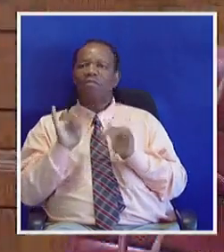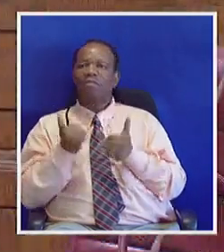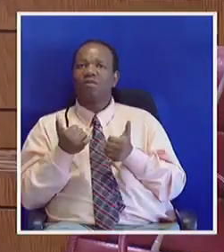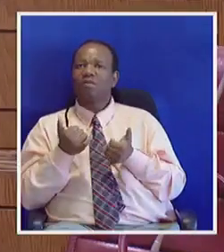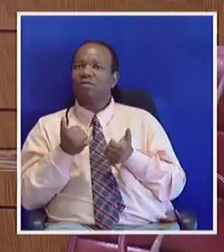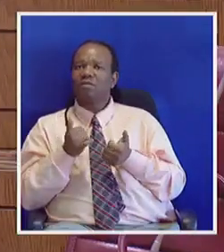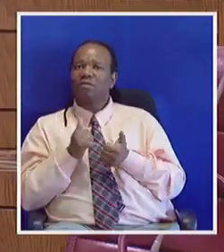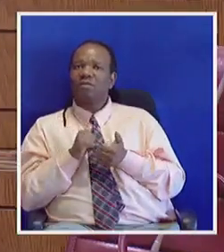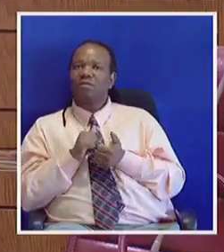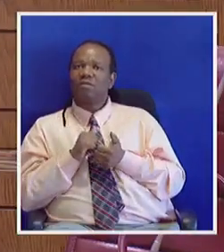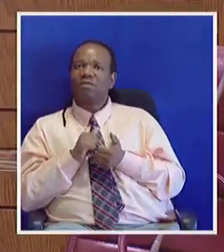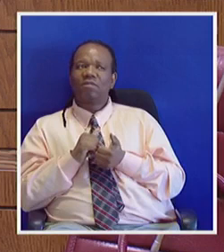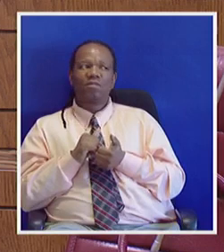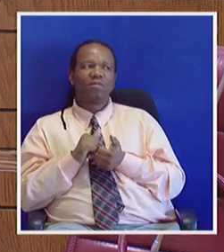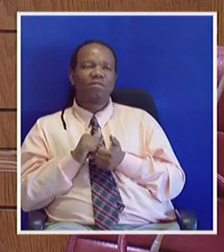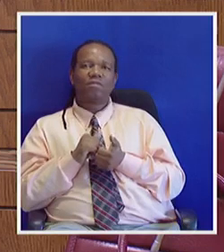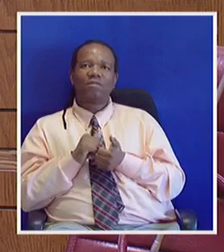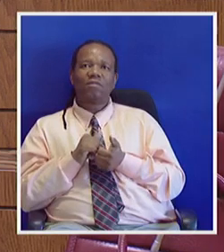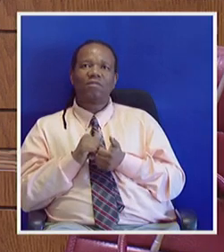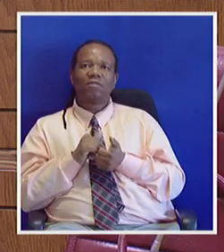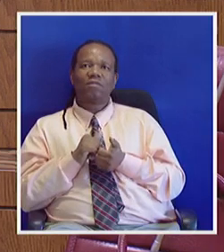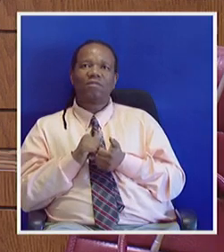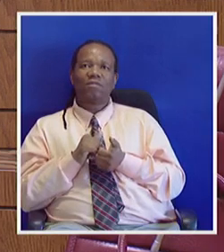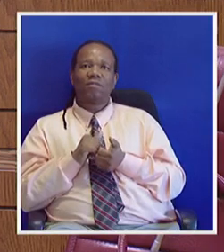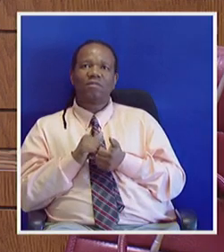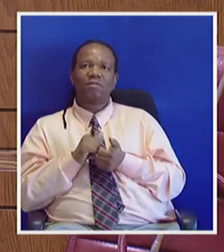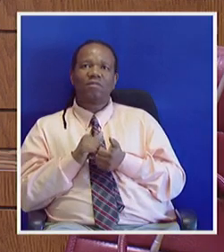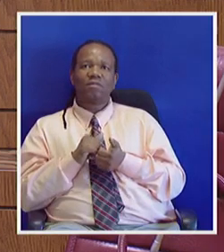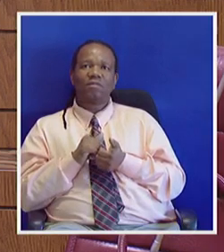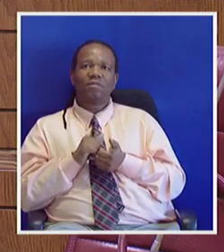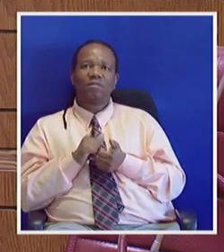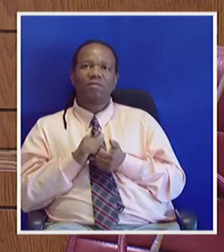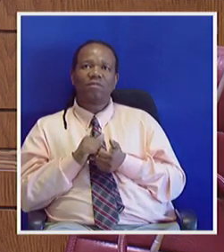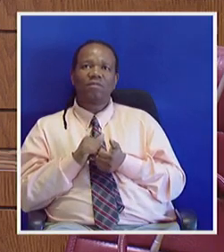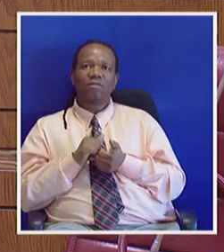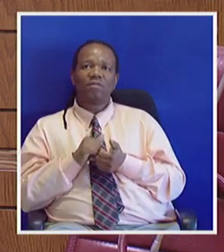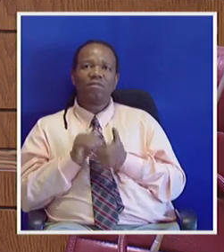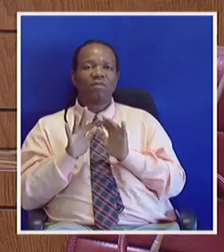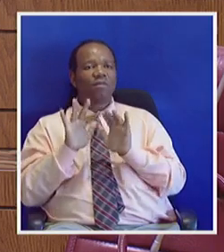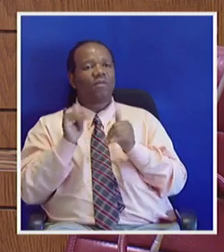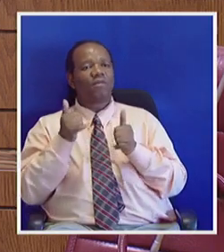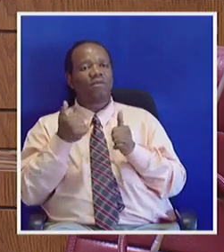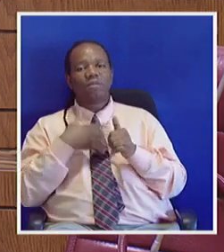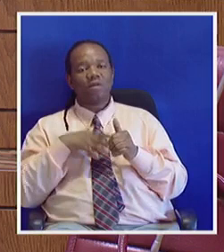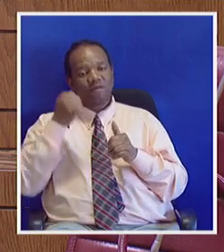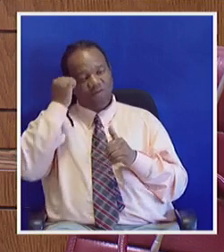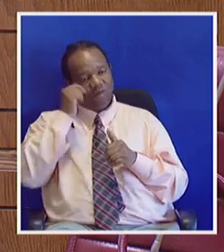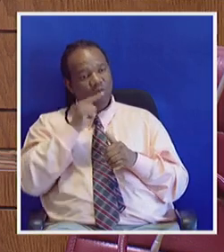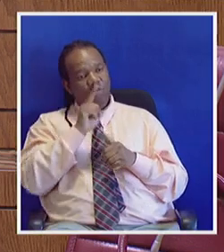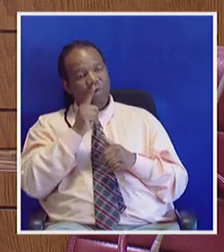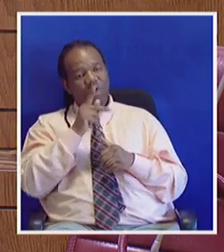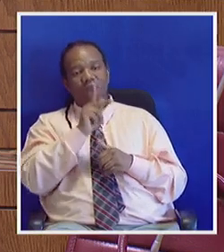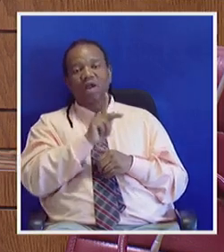botlhou ka gore mahoko a Honorable Khaula a buang ene a dulantse a ipheta a ka